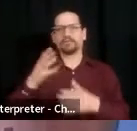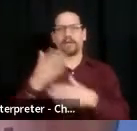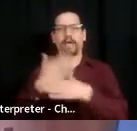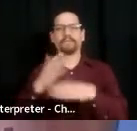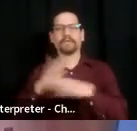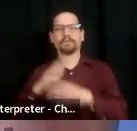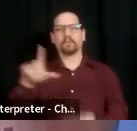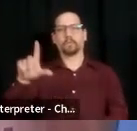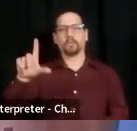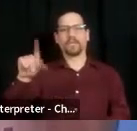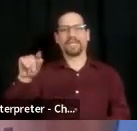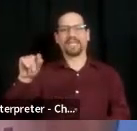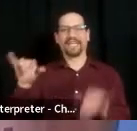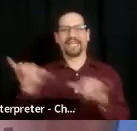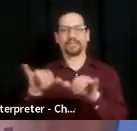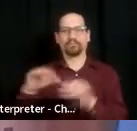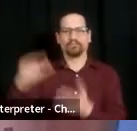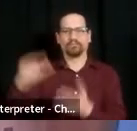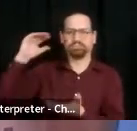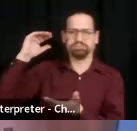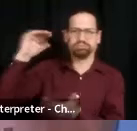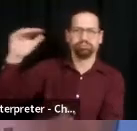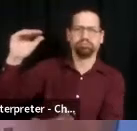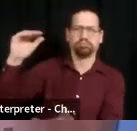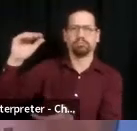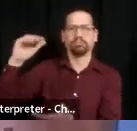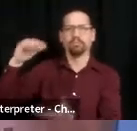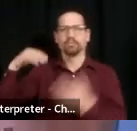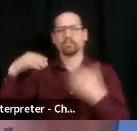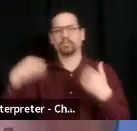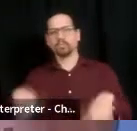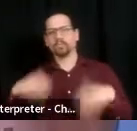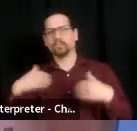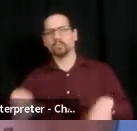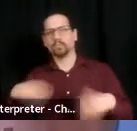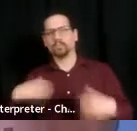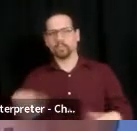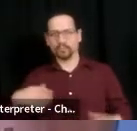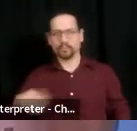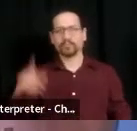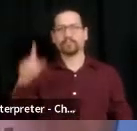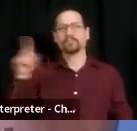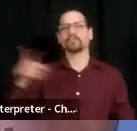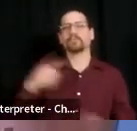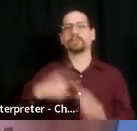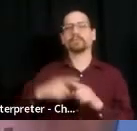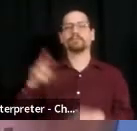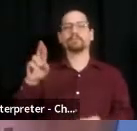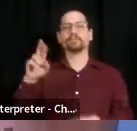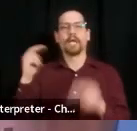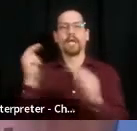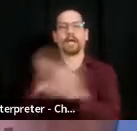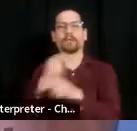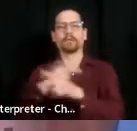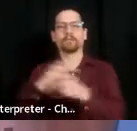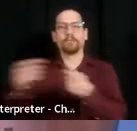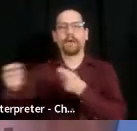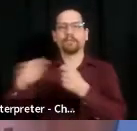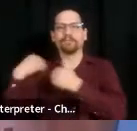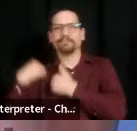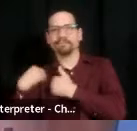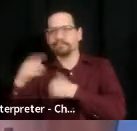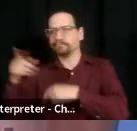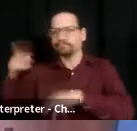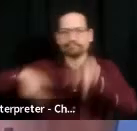Rhode Island today. I just spoke with DOT Director Peter Albiti and Colonel Manny of the State Police, and they report that visibility